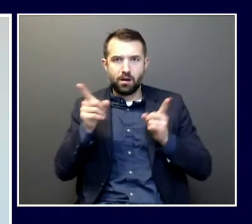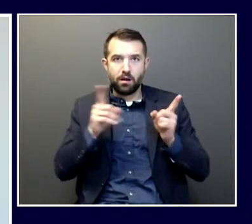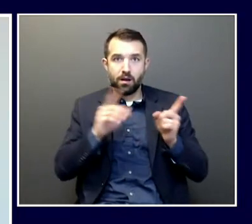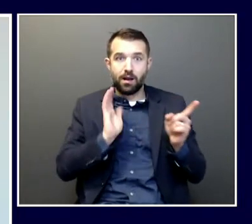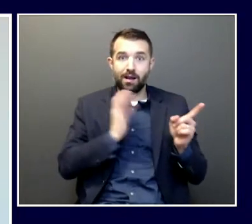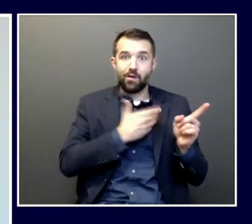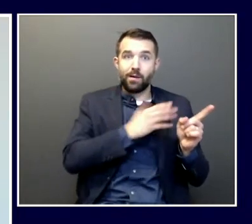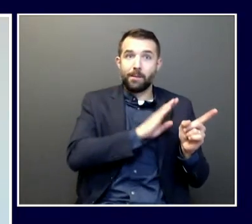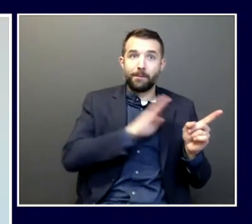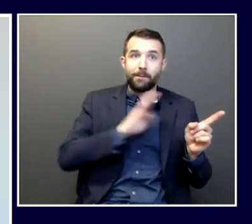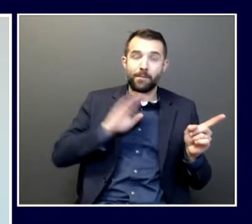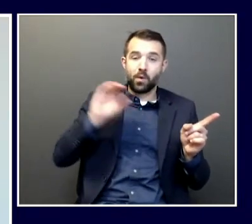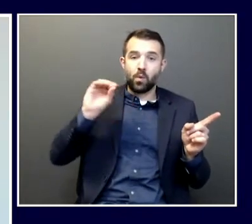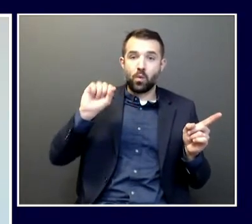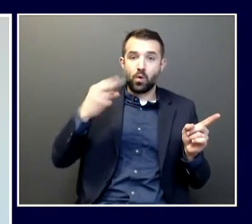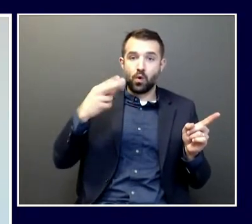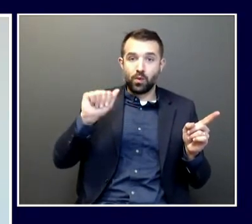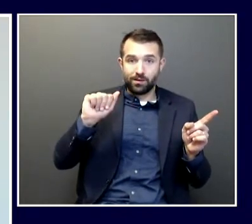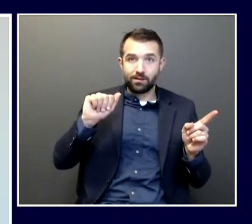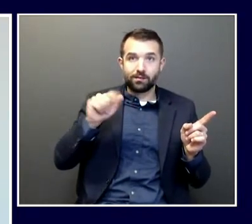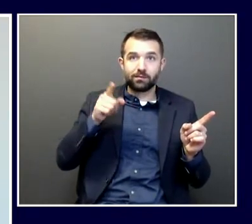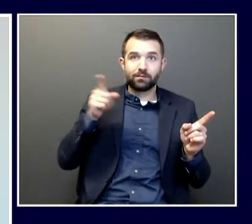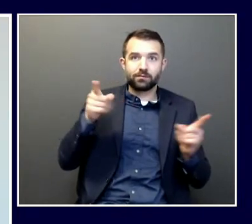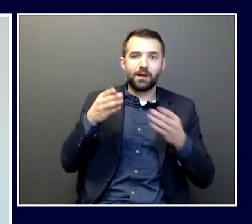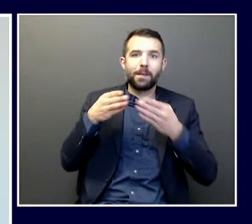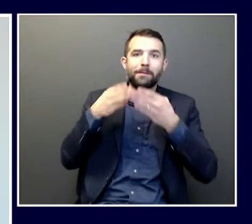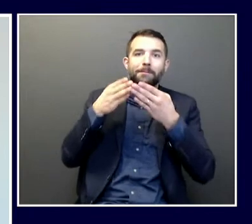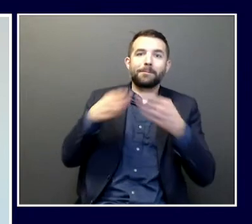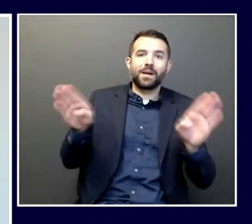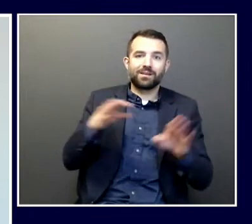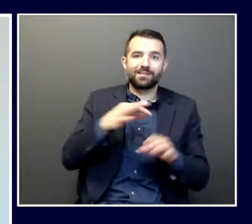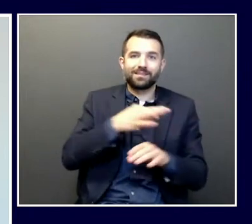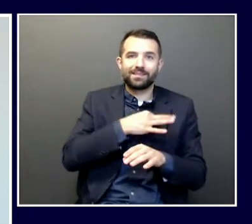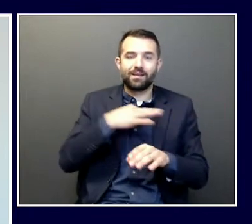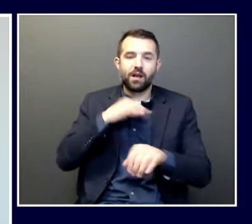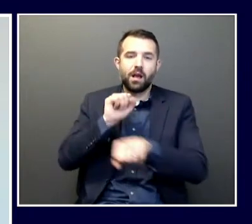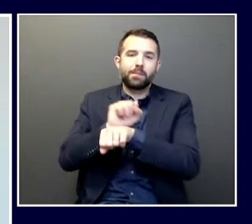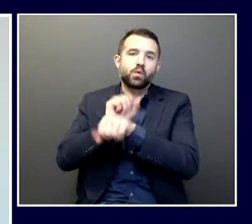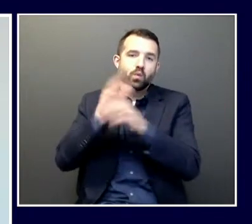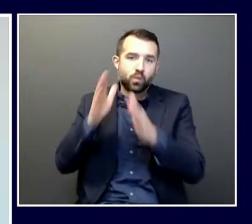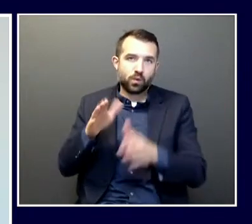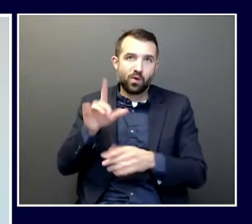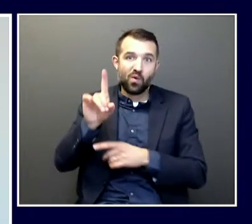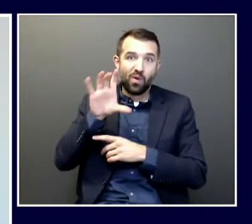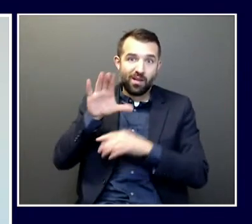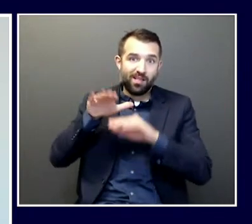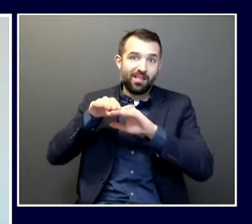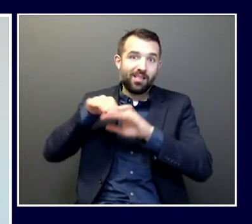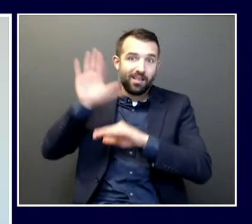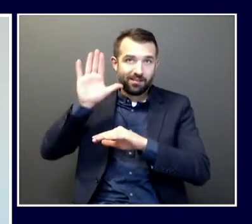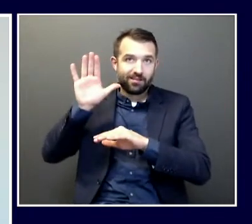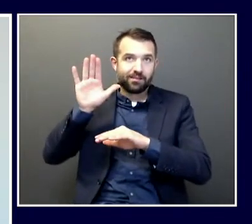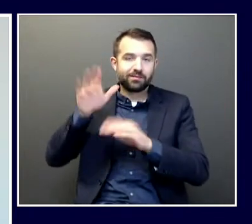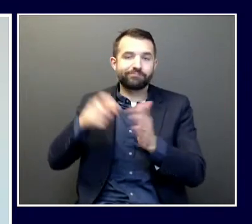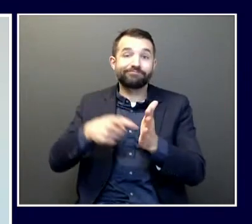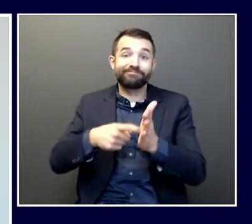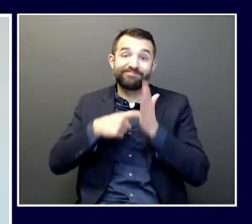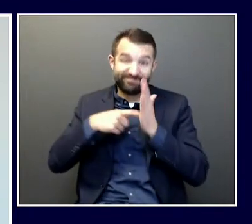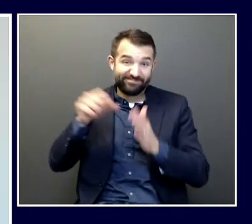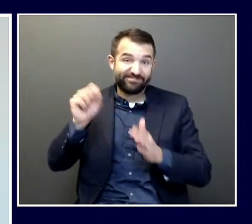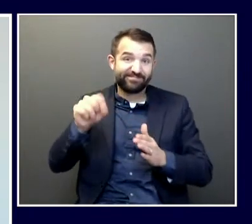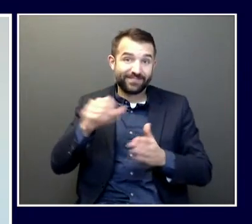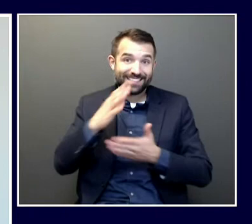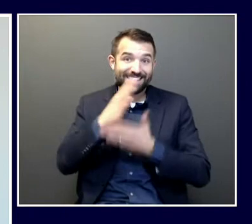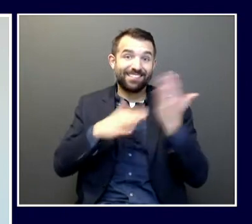sector employers with 100 or more. So it may be that some of our personnel in the county jails